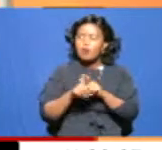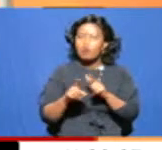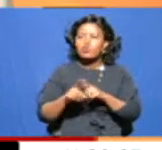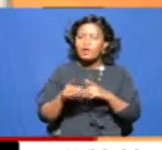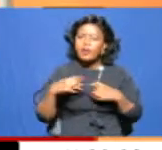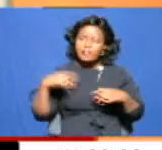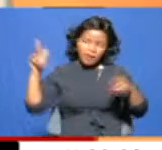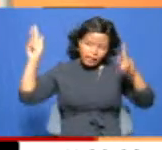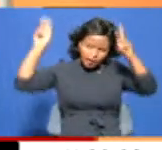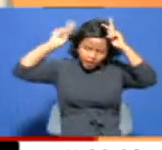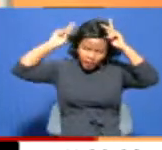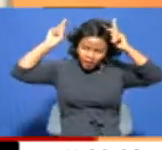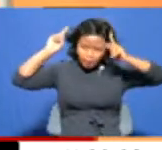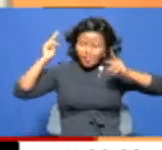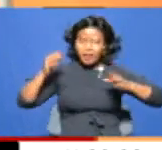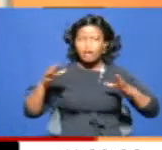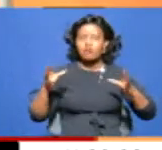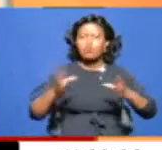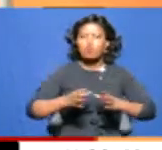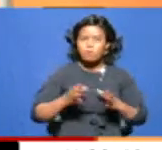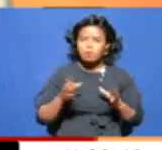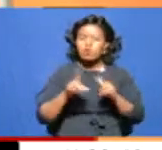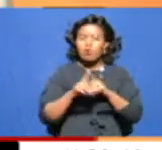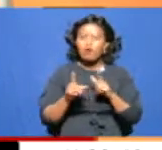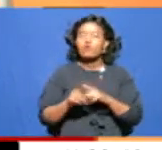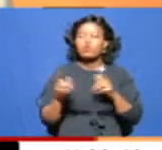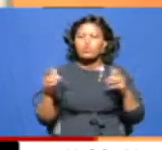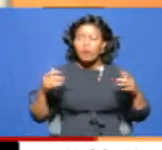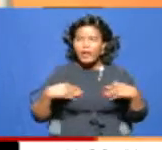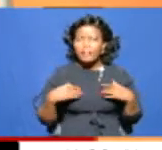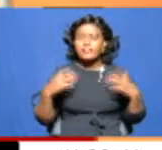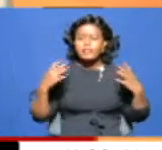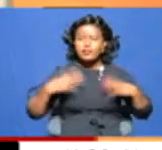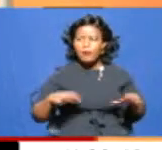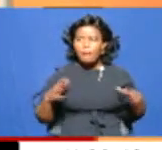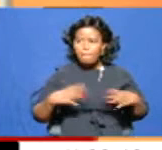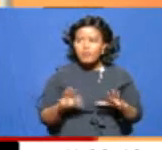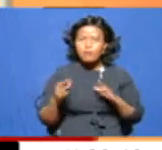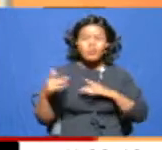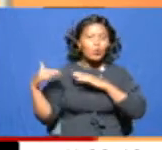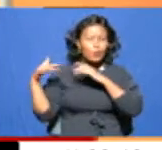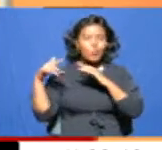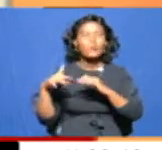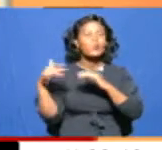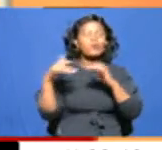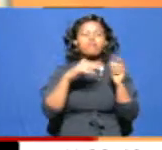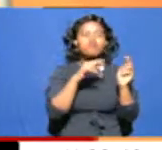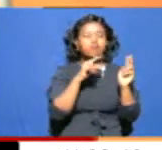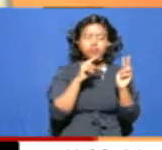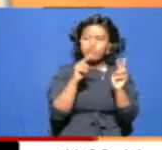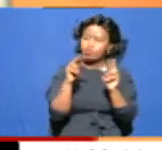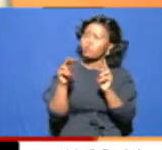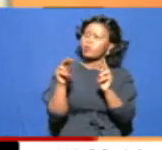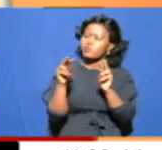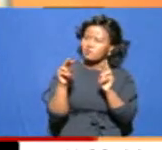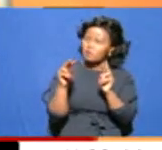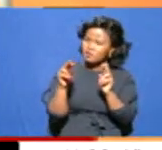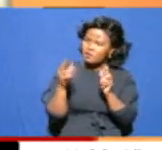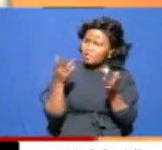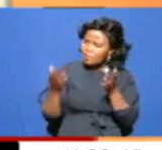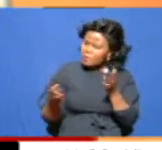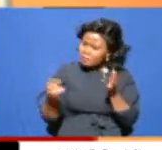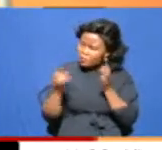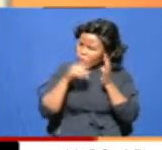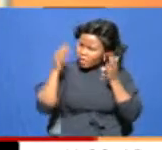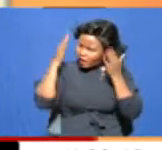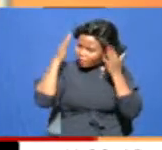Stadium? Exactly. Yeah, yeah, that was, and you could actually see guys actually came out to watch that match. So is it that we are concentrating, or, you